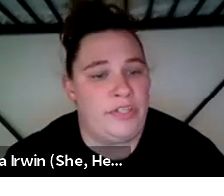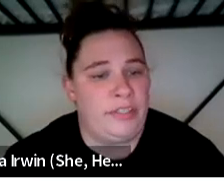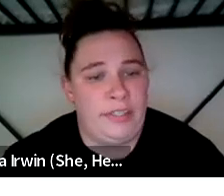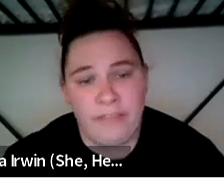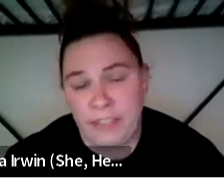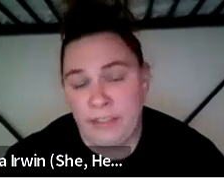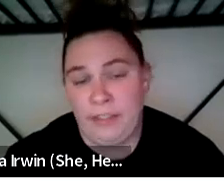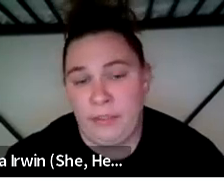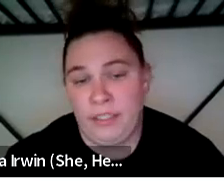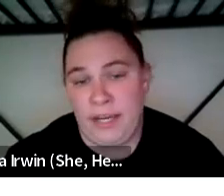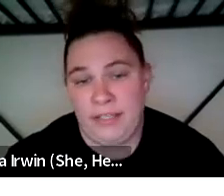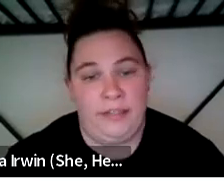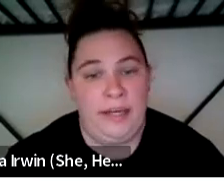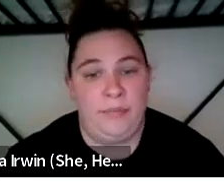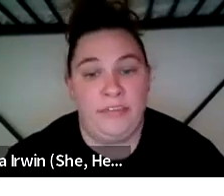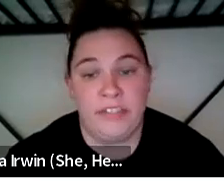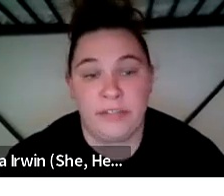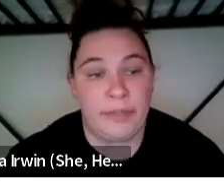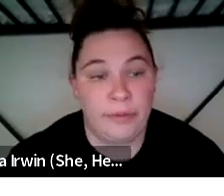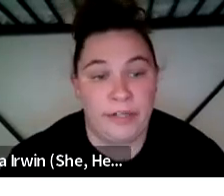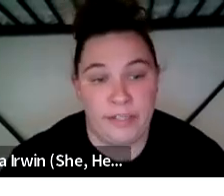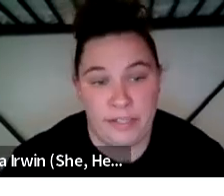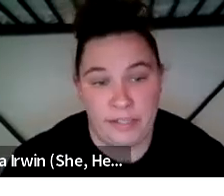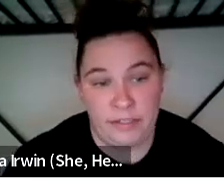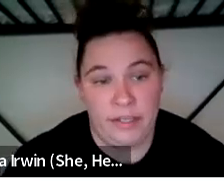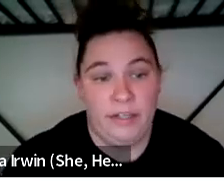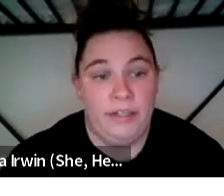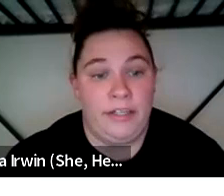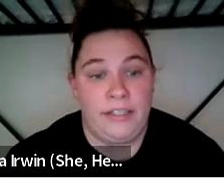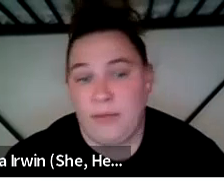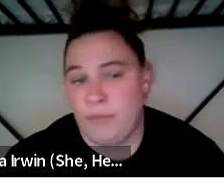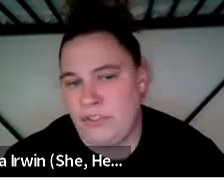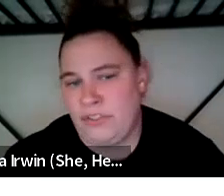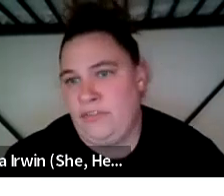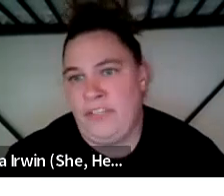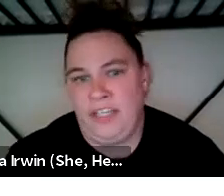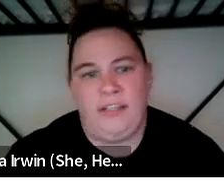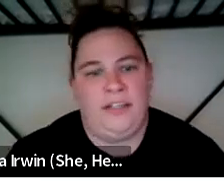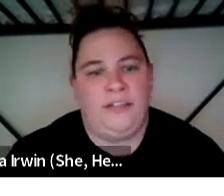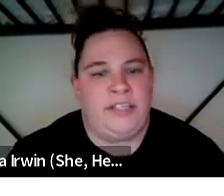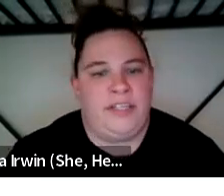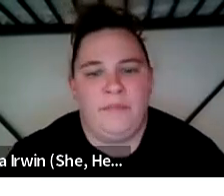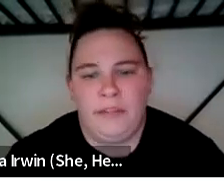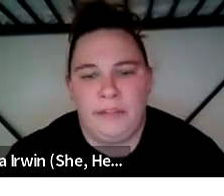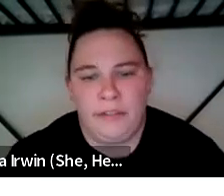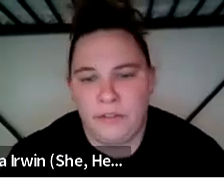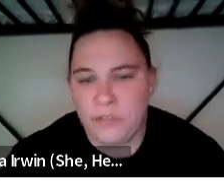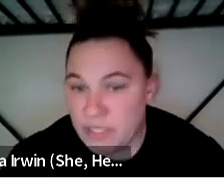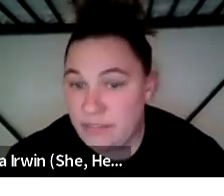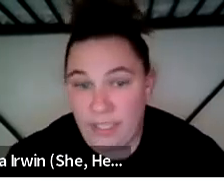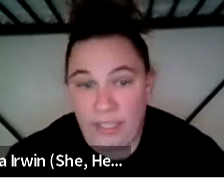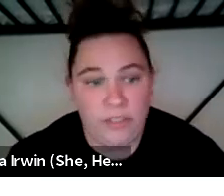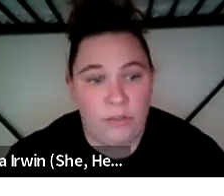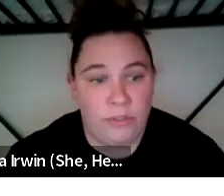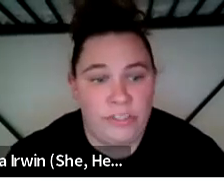help individuals confidently complete tasks that previously required assistance. Examples of feeding and dressing. There are